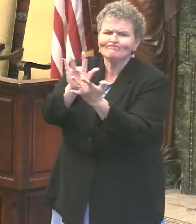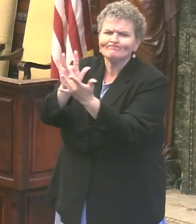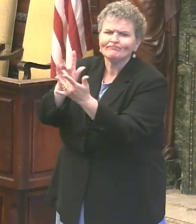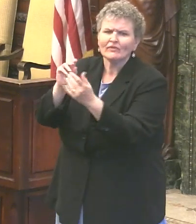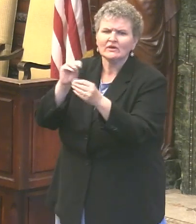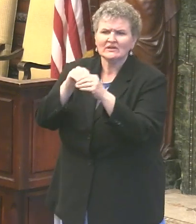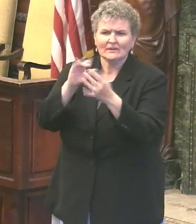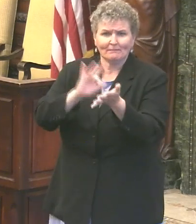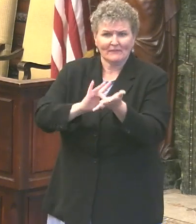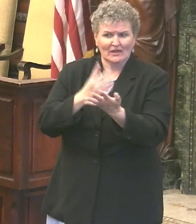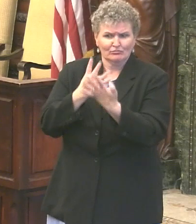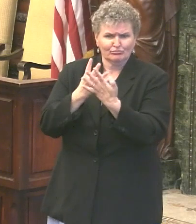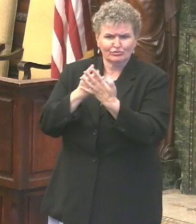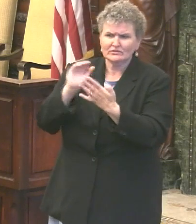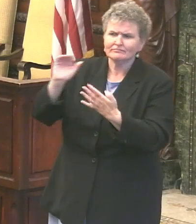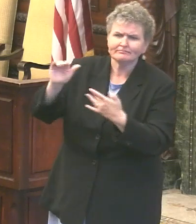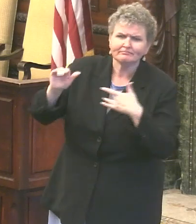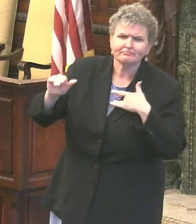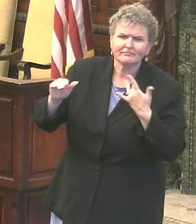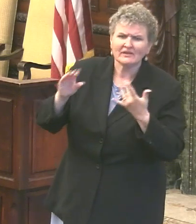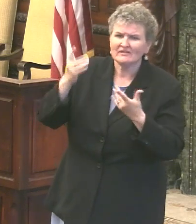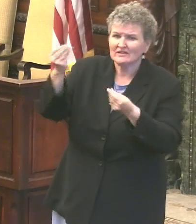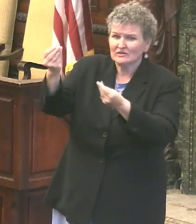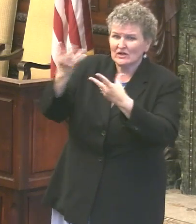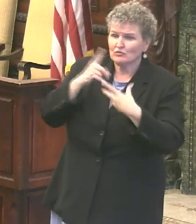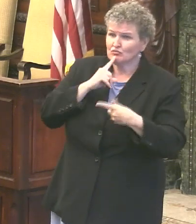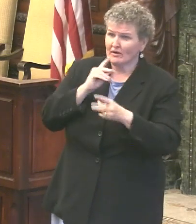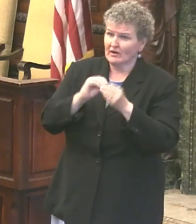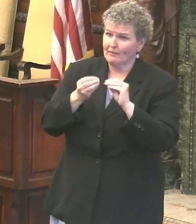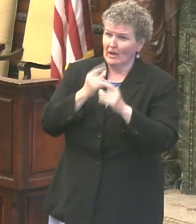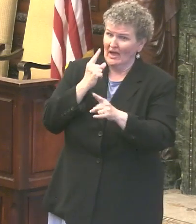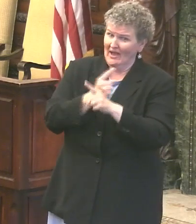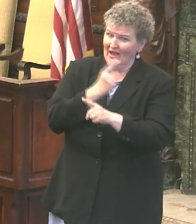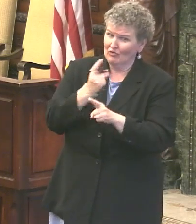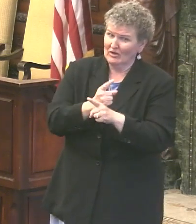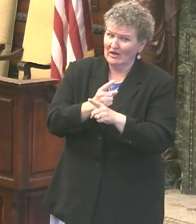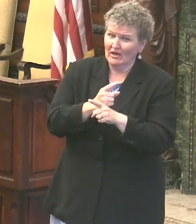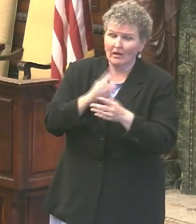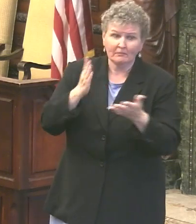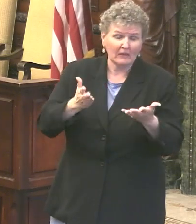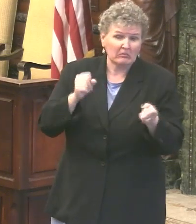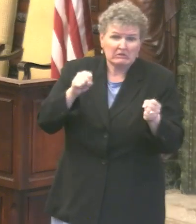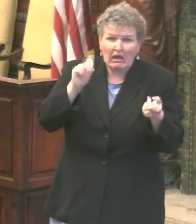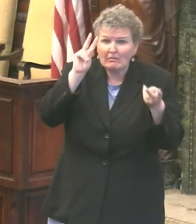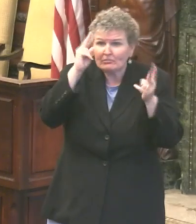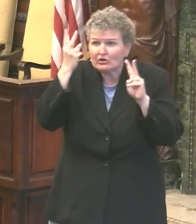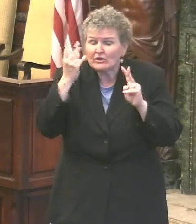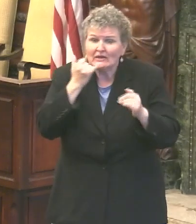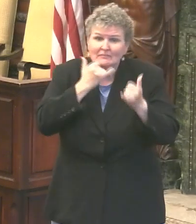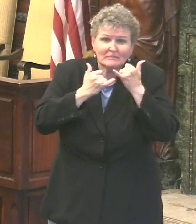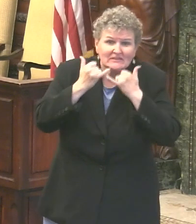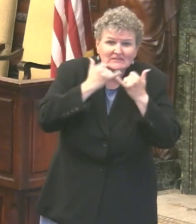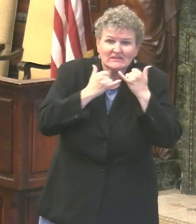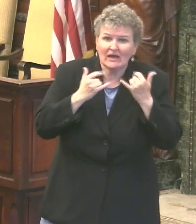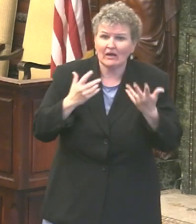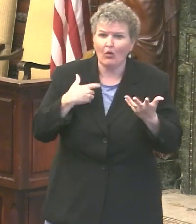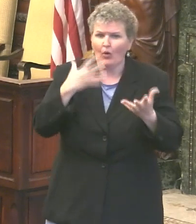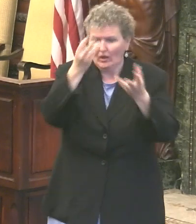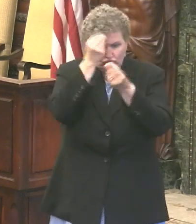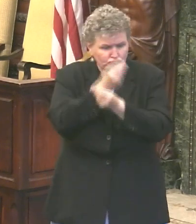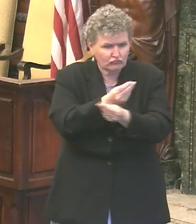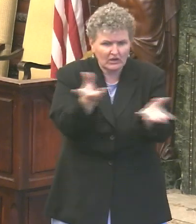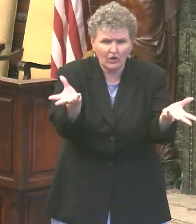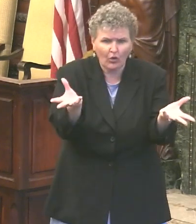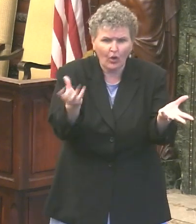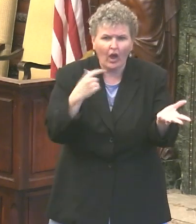prisons and make sure that there's no misunderstandings or mistakes in the data that we're providing. All right, I'll follow up with you. Thanks. Thank you. All